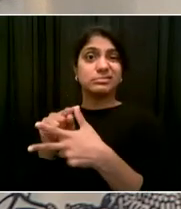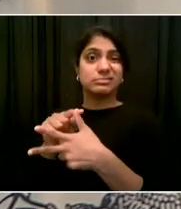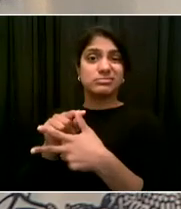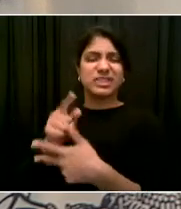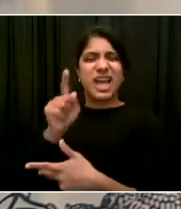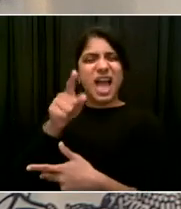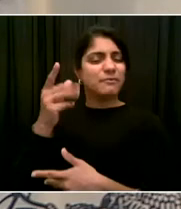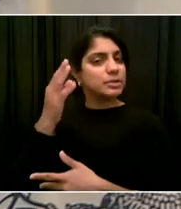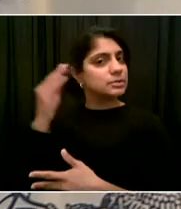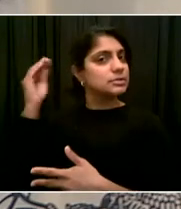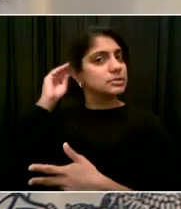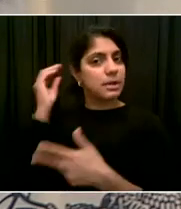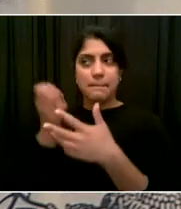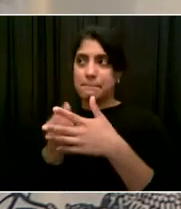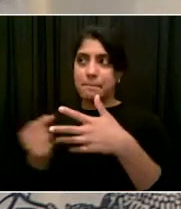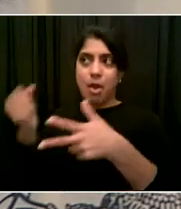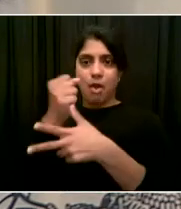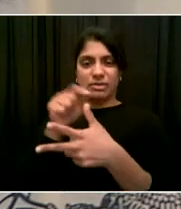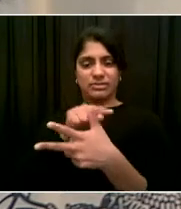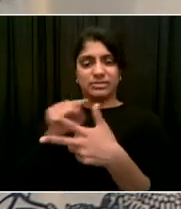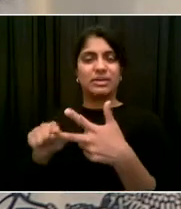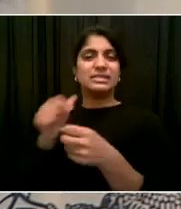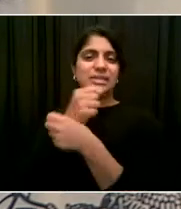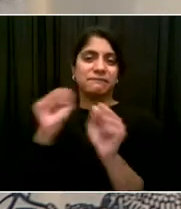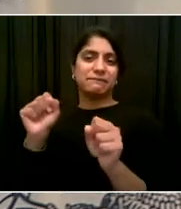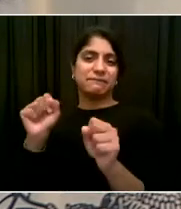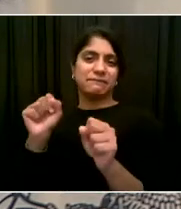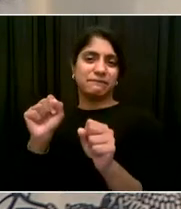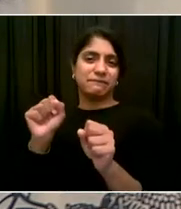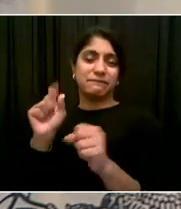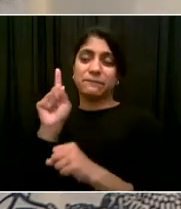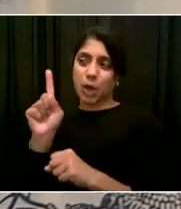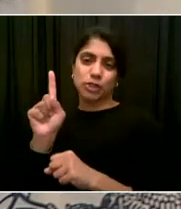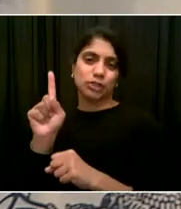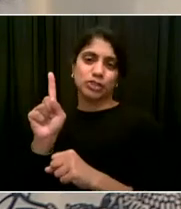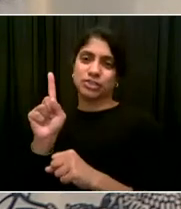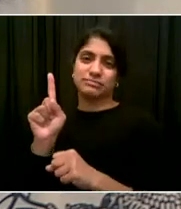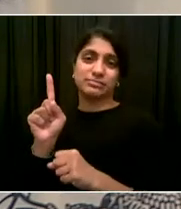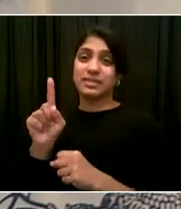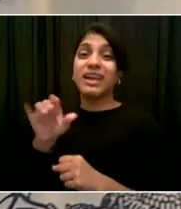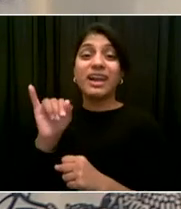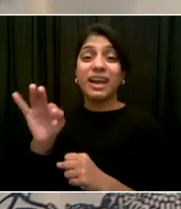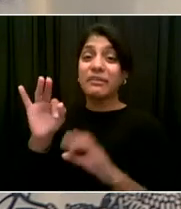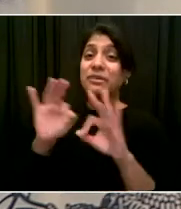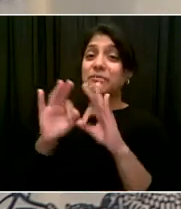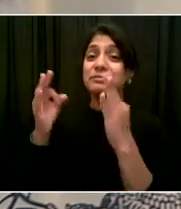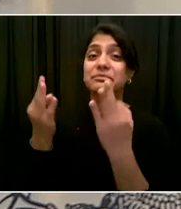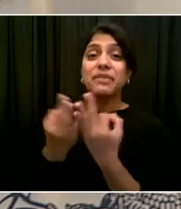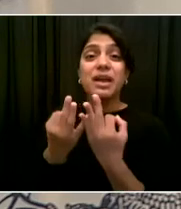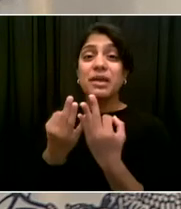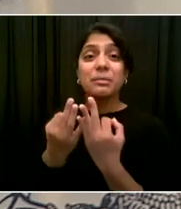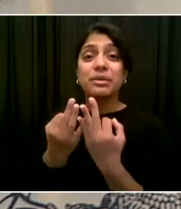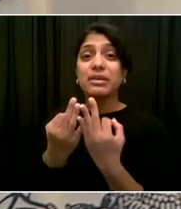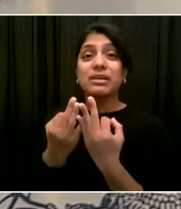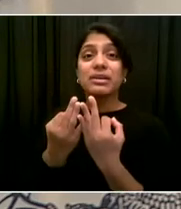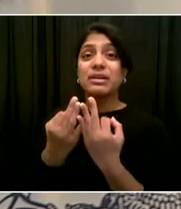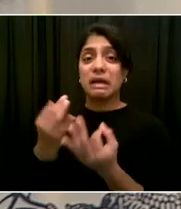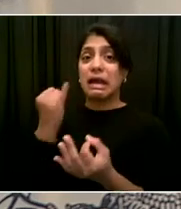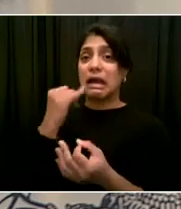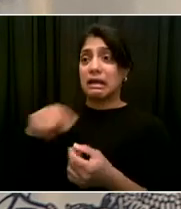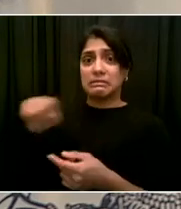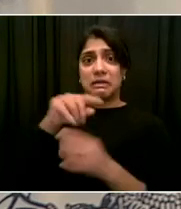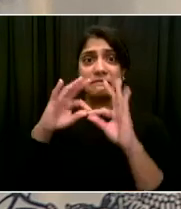If you're traveling with folks who are less vulnerable, that's a different reality. And as you said, if folks who can get vaccinated versus can't get